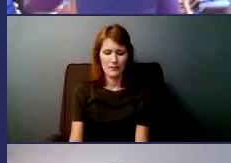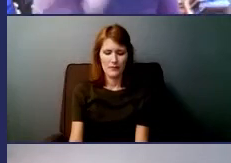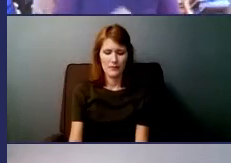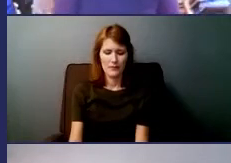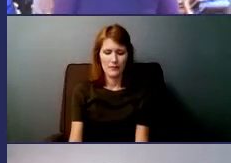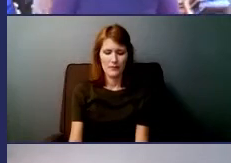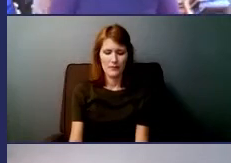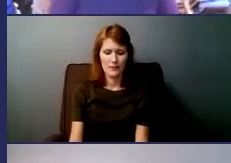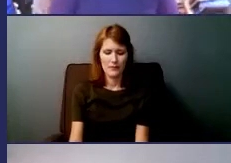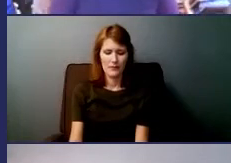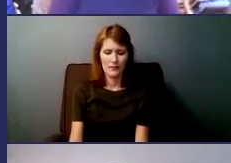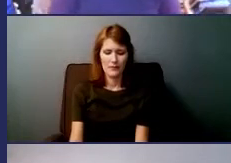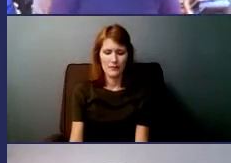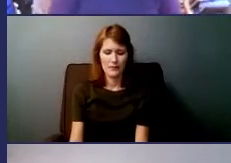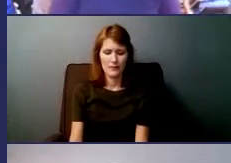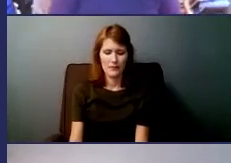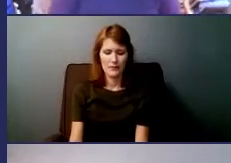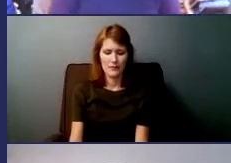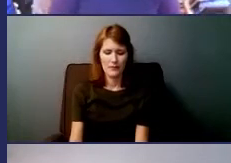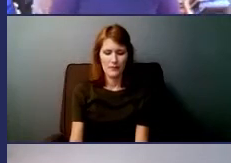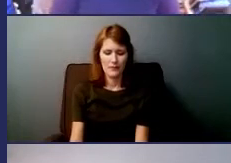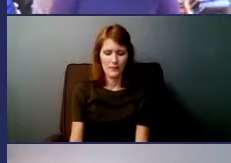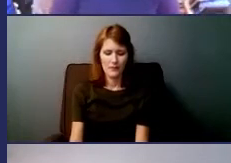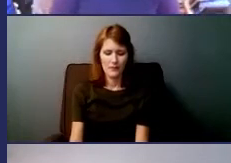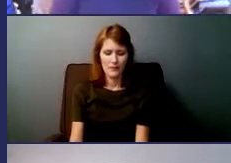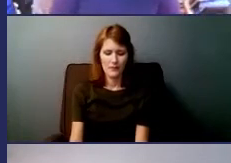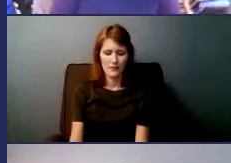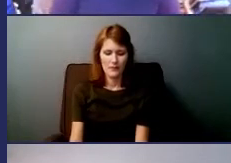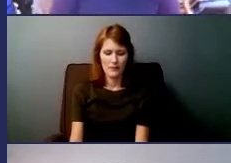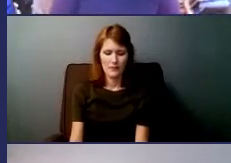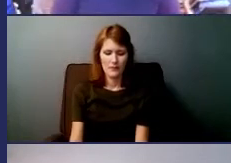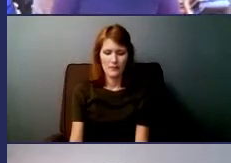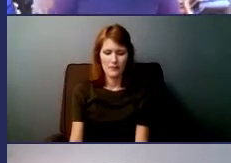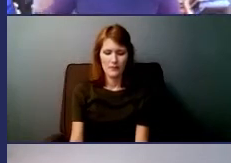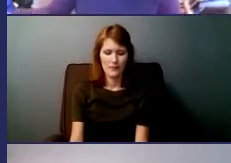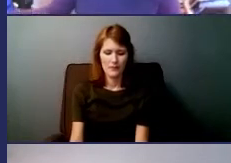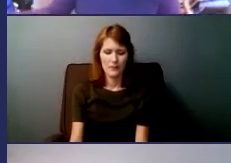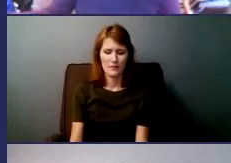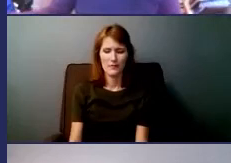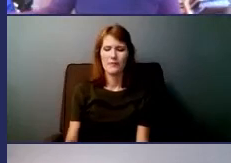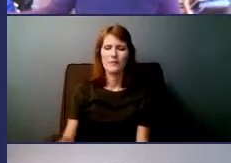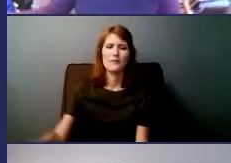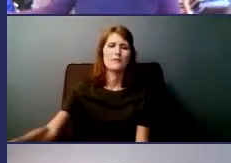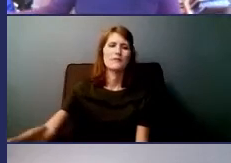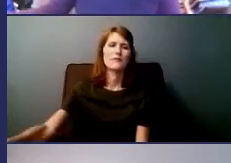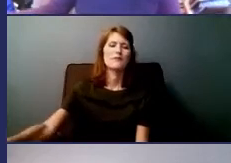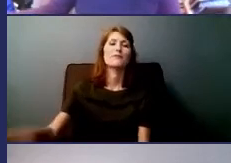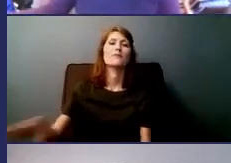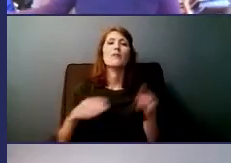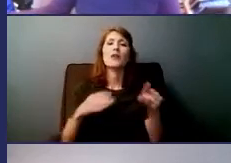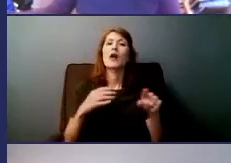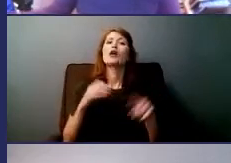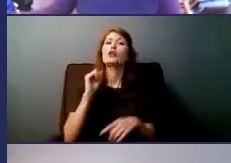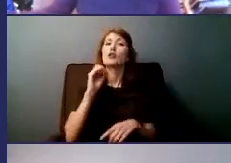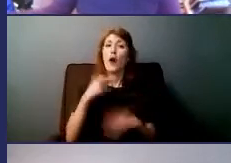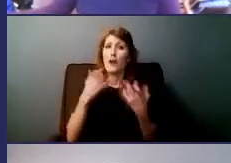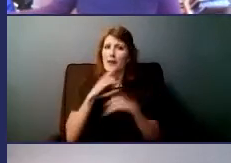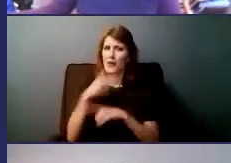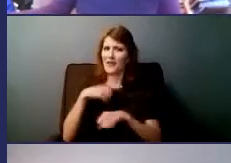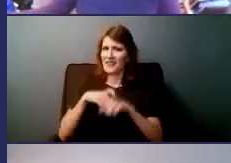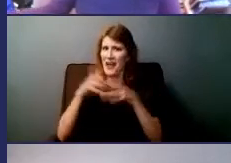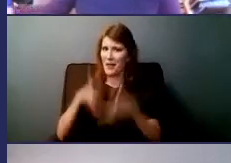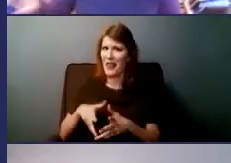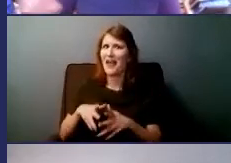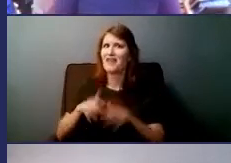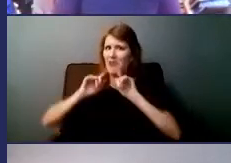So we won't get too much more into the planning process. I want to make sure that we have plenty of time to answer questions that are coming in. I